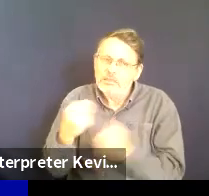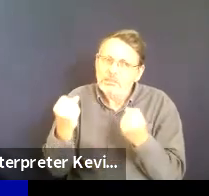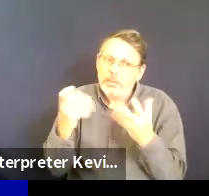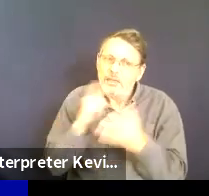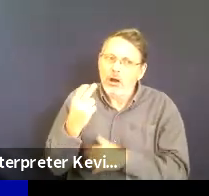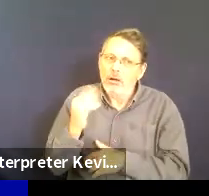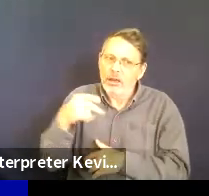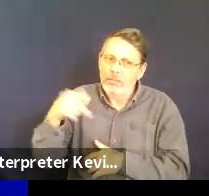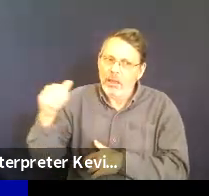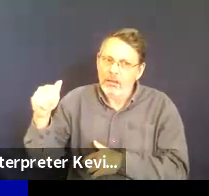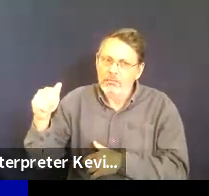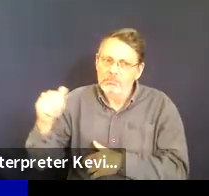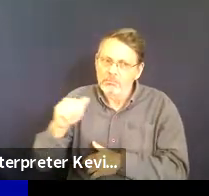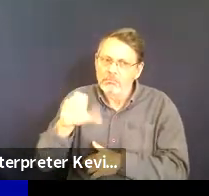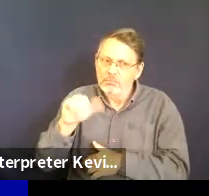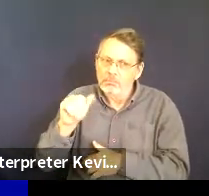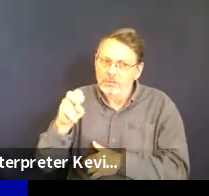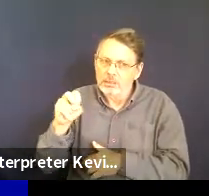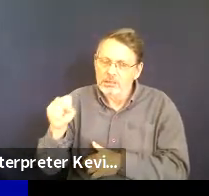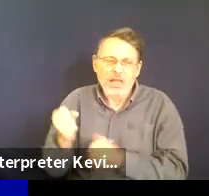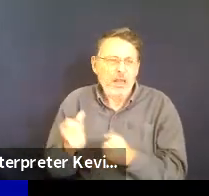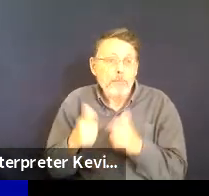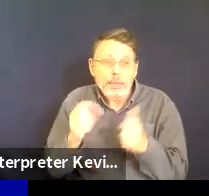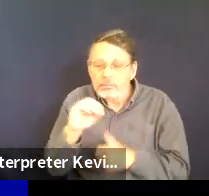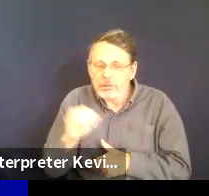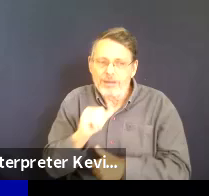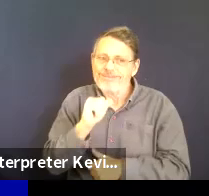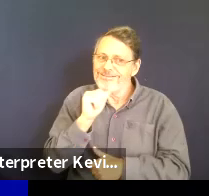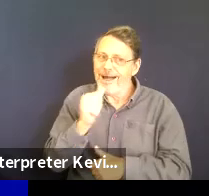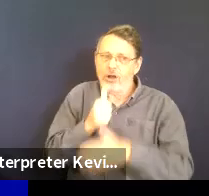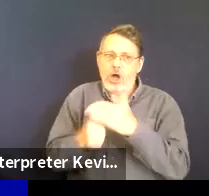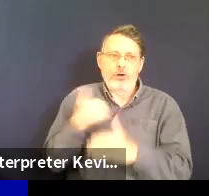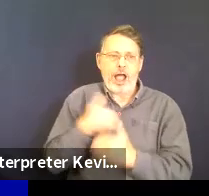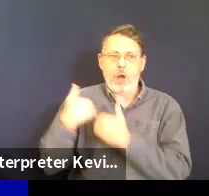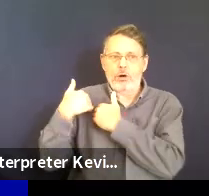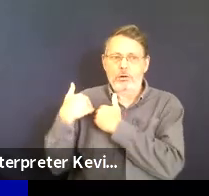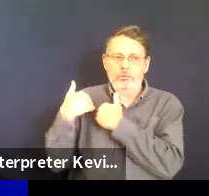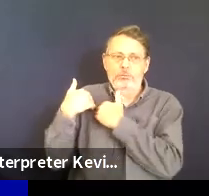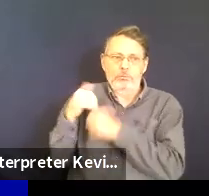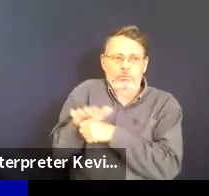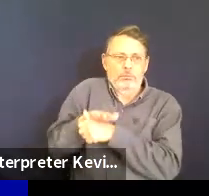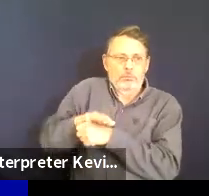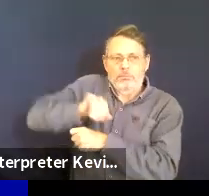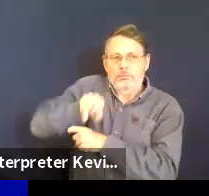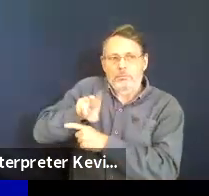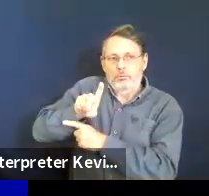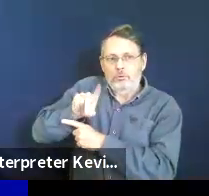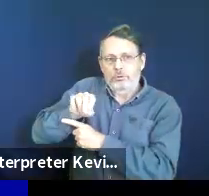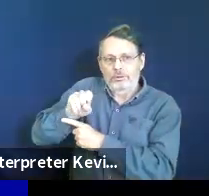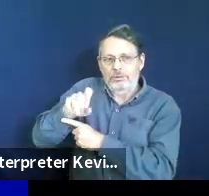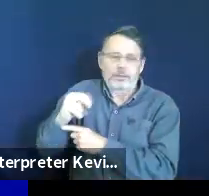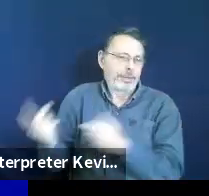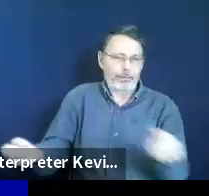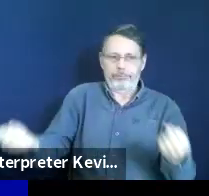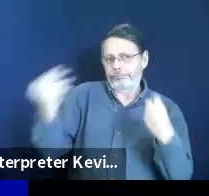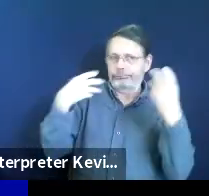And also a big chunk of those are non-jurisdictional complaints. When you have a public-facing complaint portal, you're going to get a